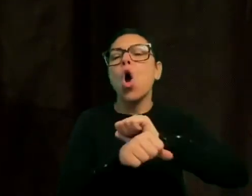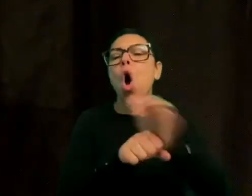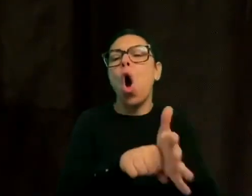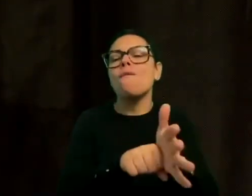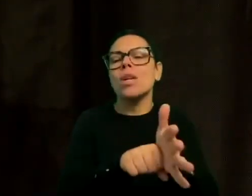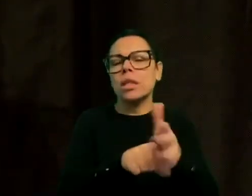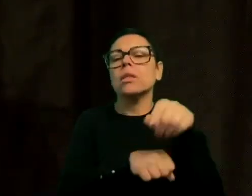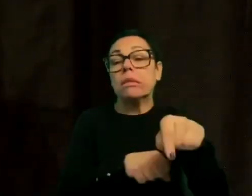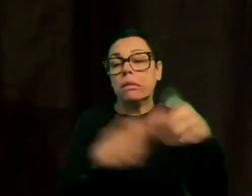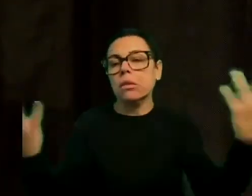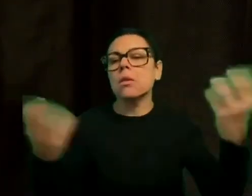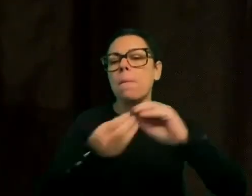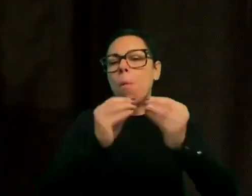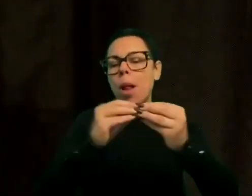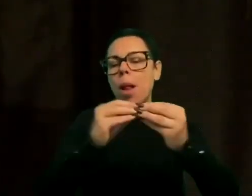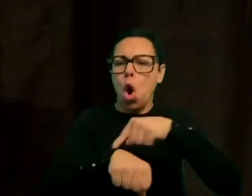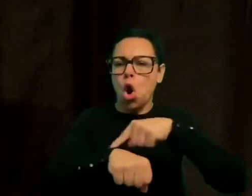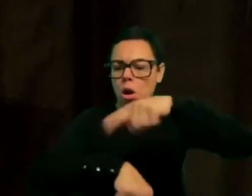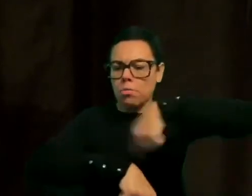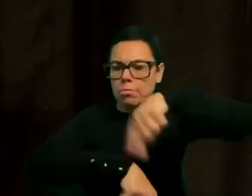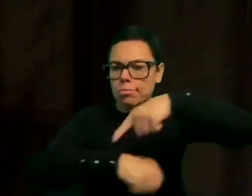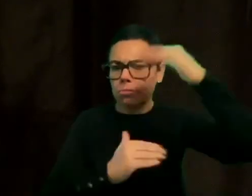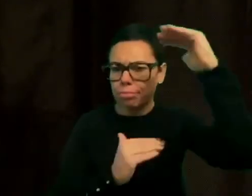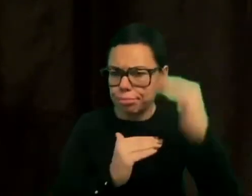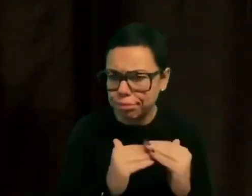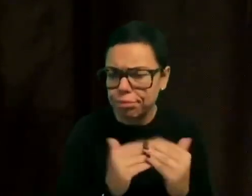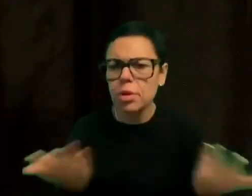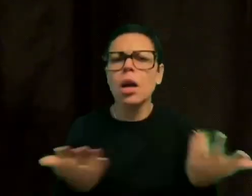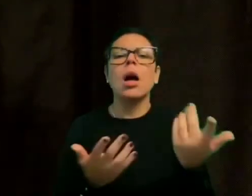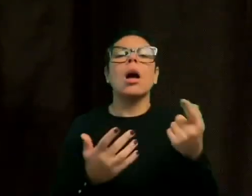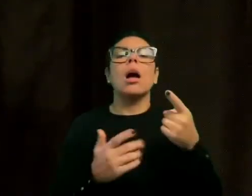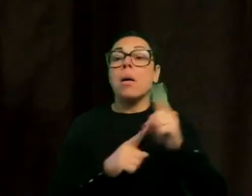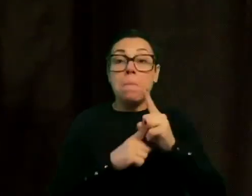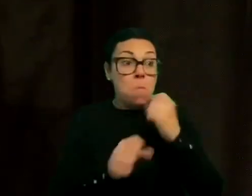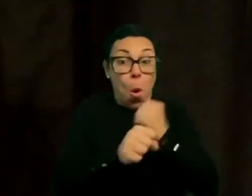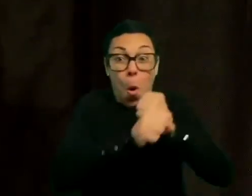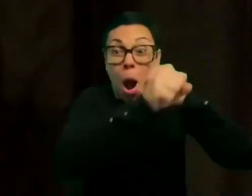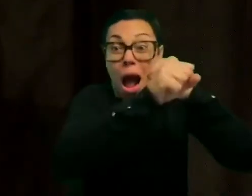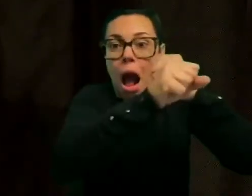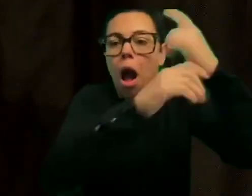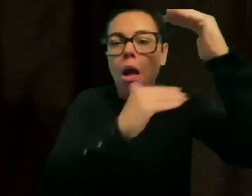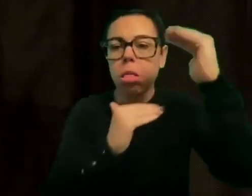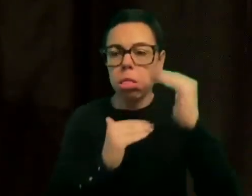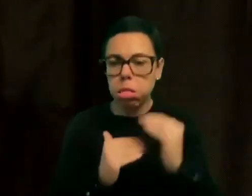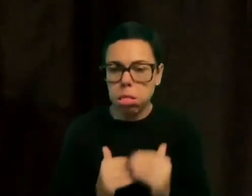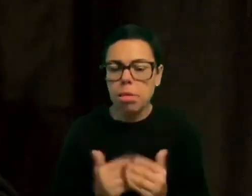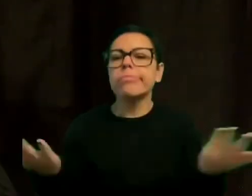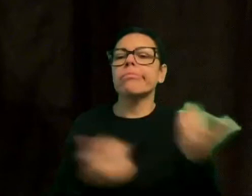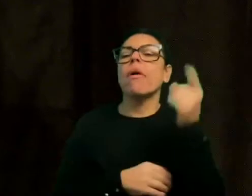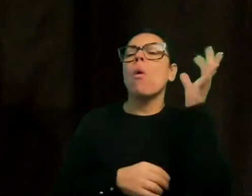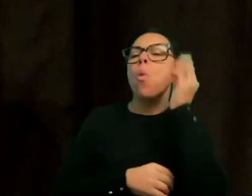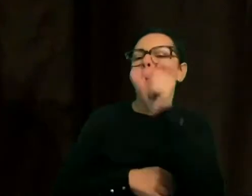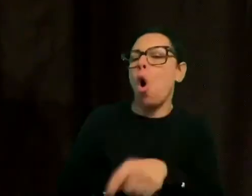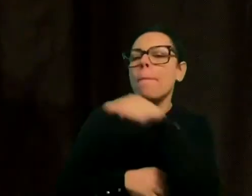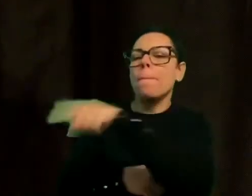probably 60%, more than 60% of the funds in order to do the care work, they should be supported. And now,